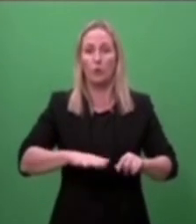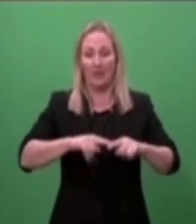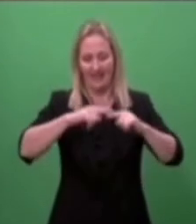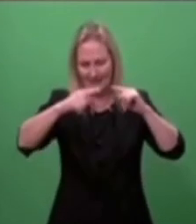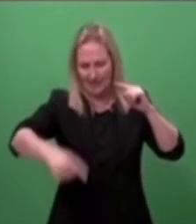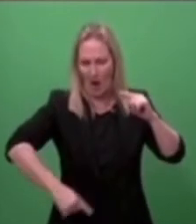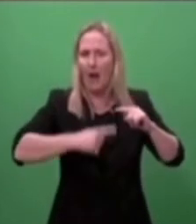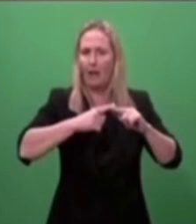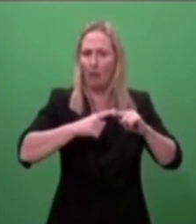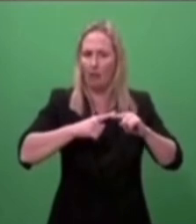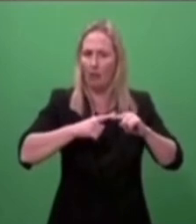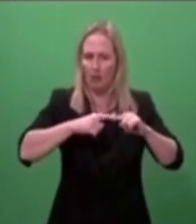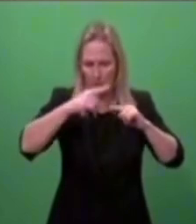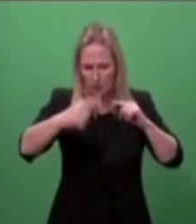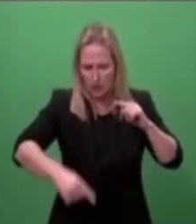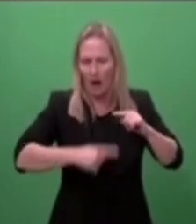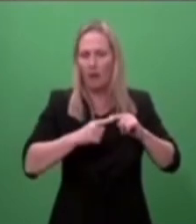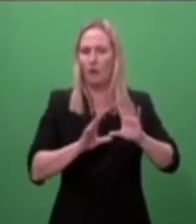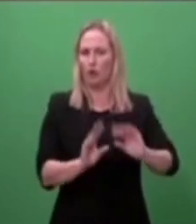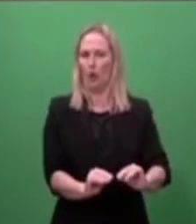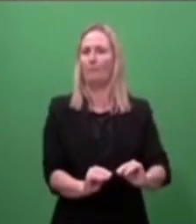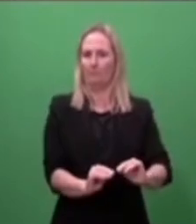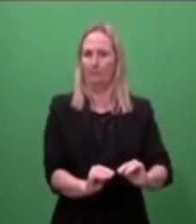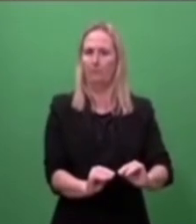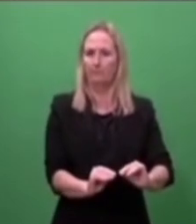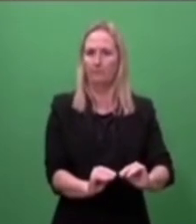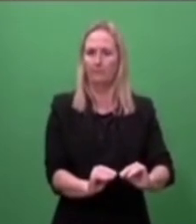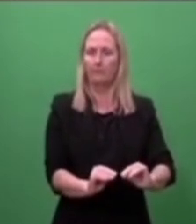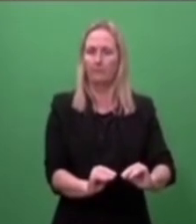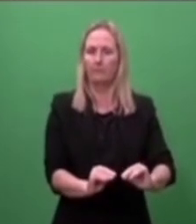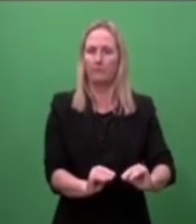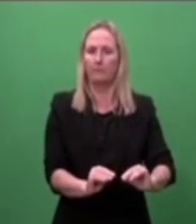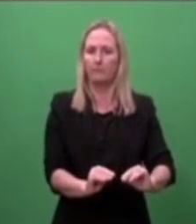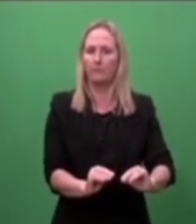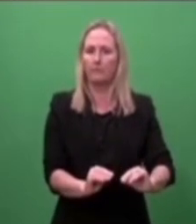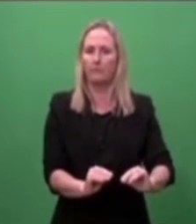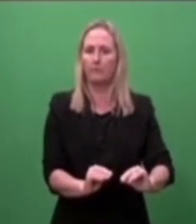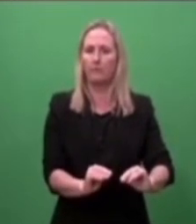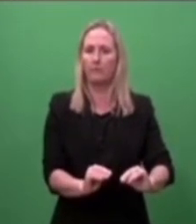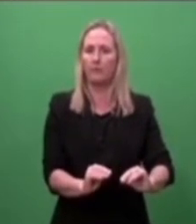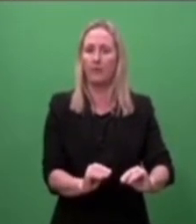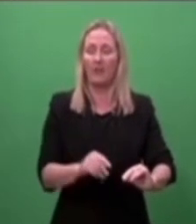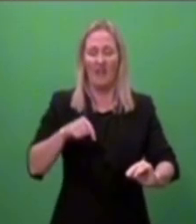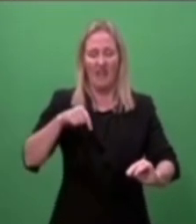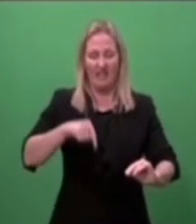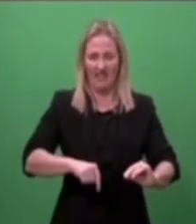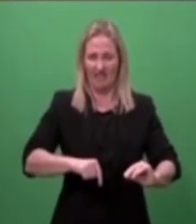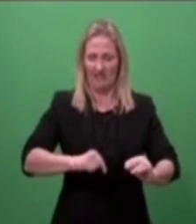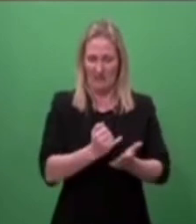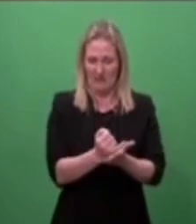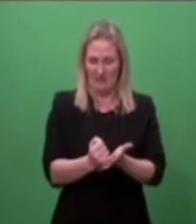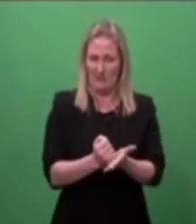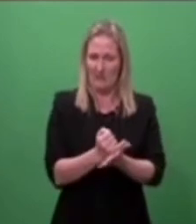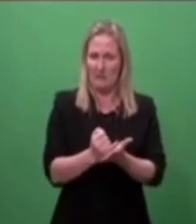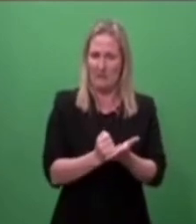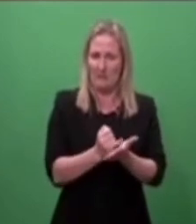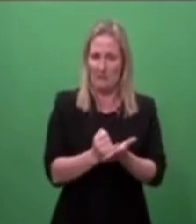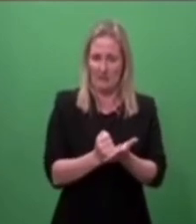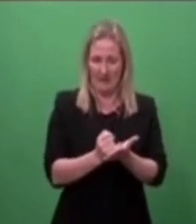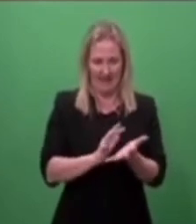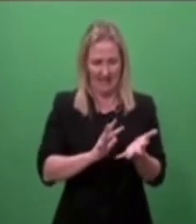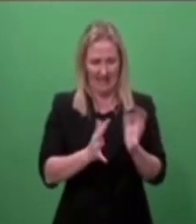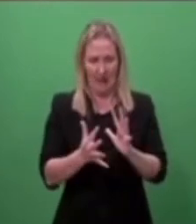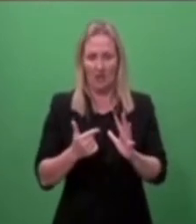It's time we face this poison that is rotting our nation from the